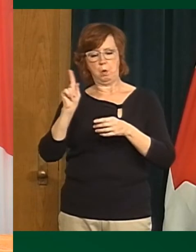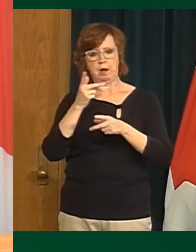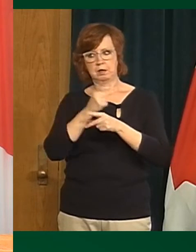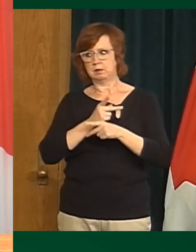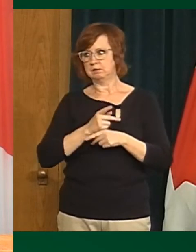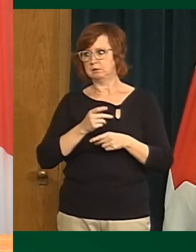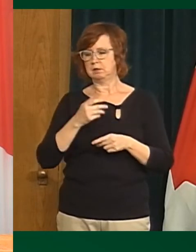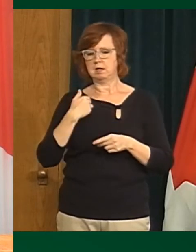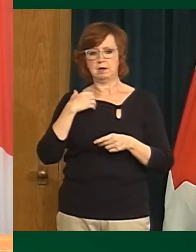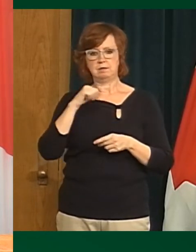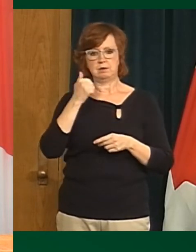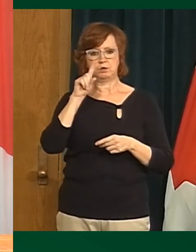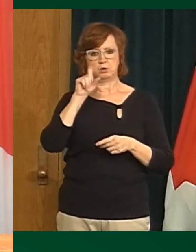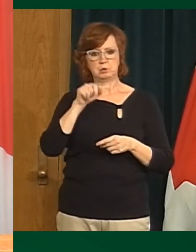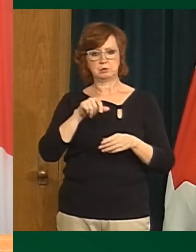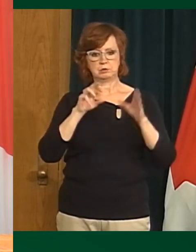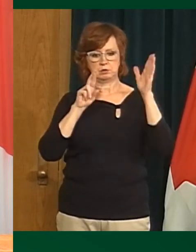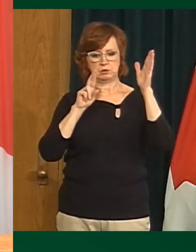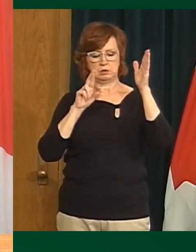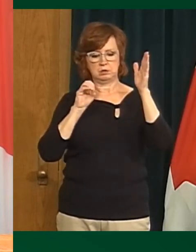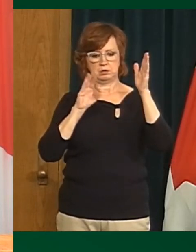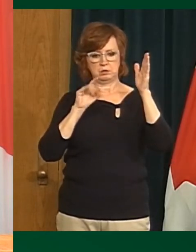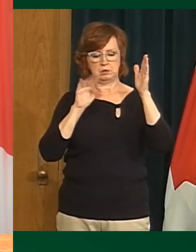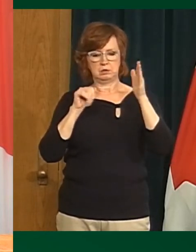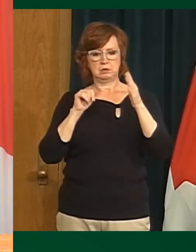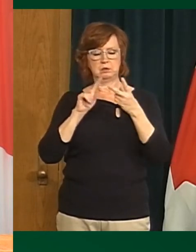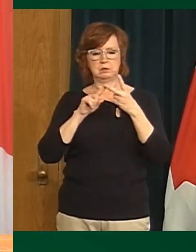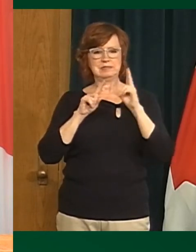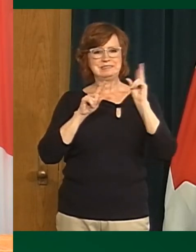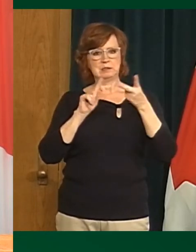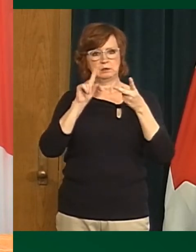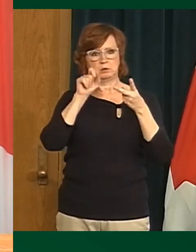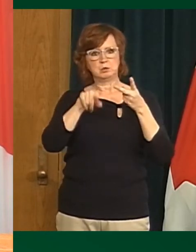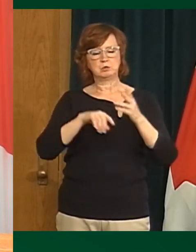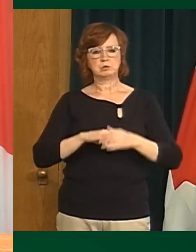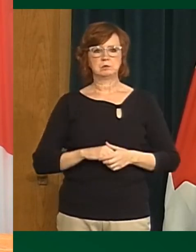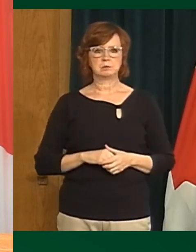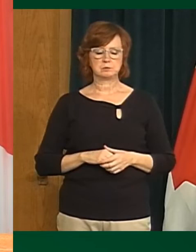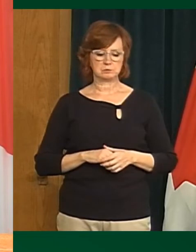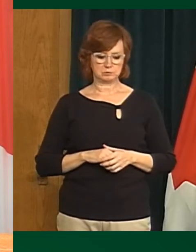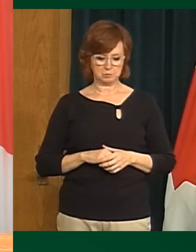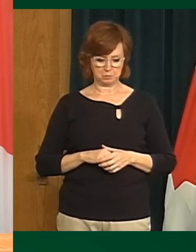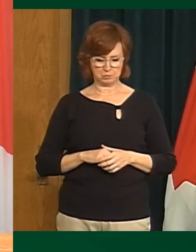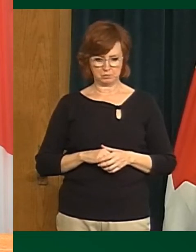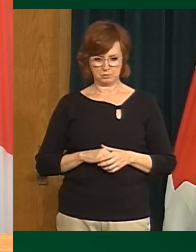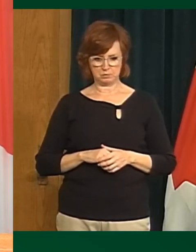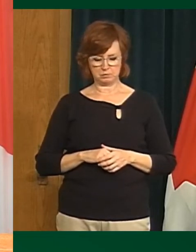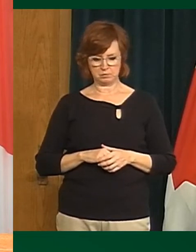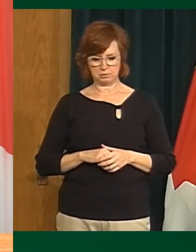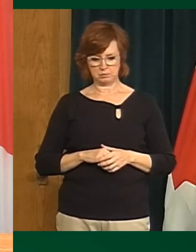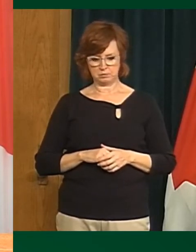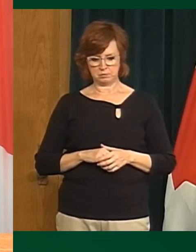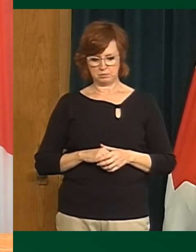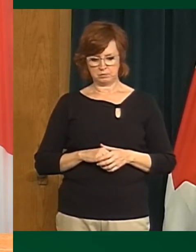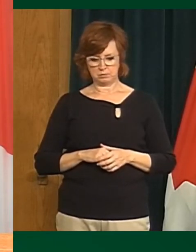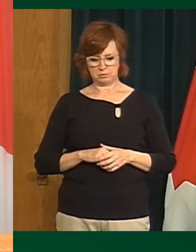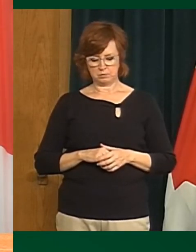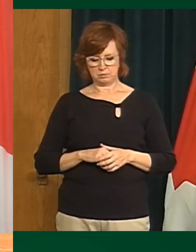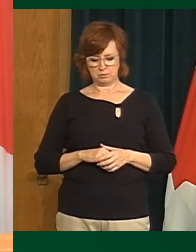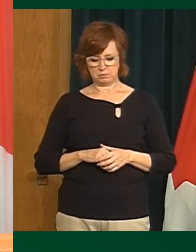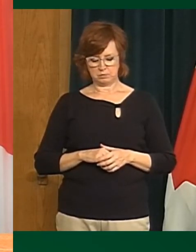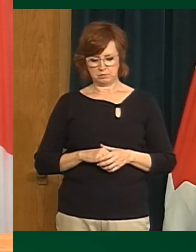have a follow-up, Roberta? Just on an unrelated note, with the 2 deaths, I was just wondering if you could